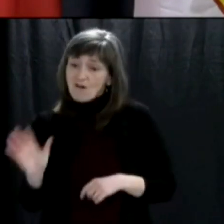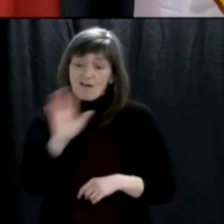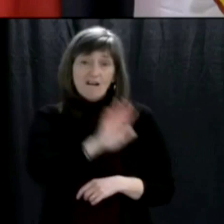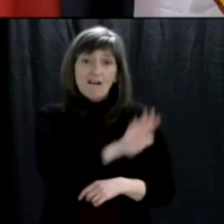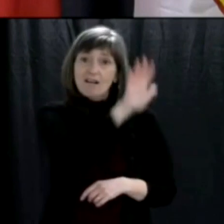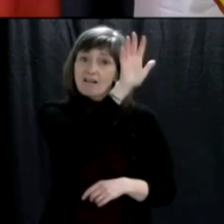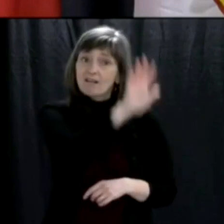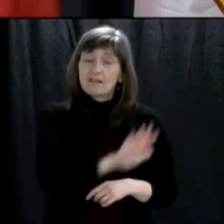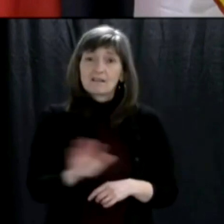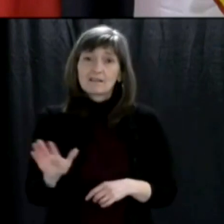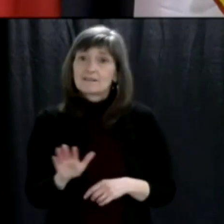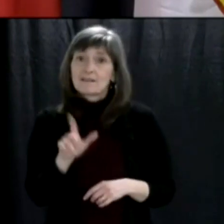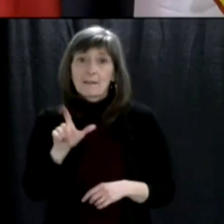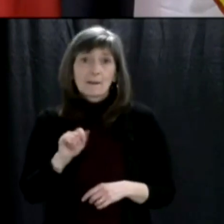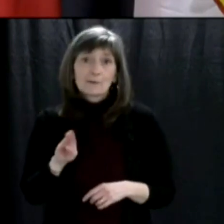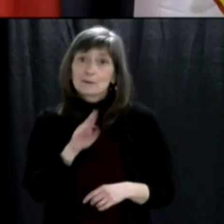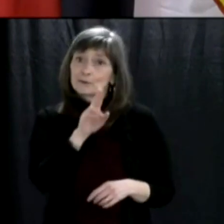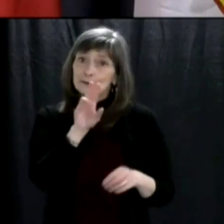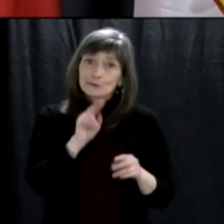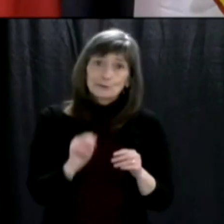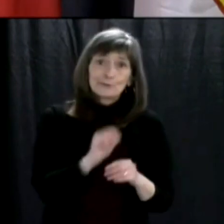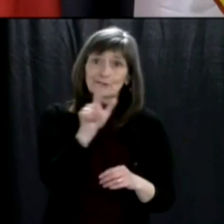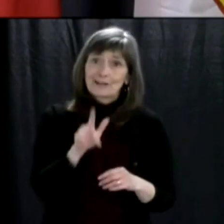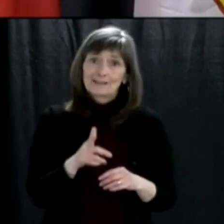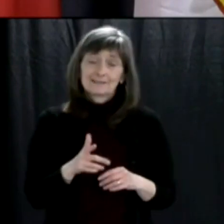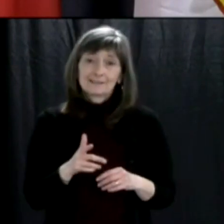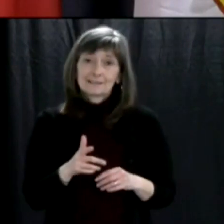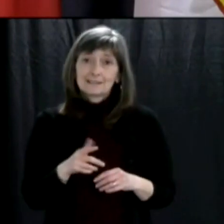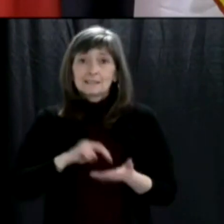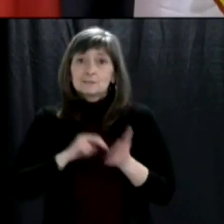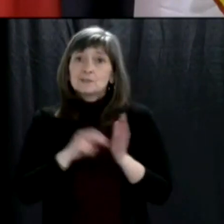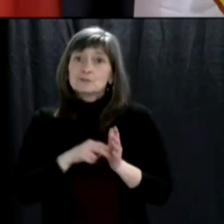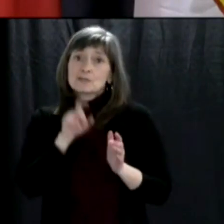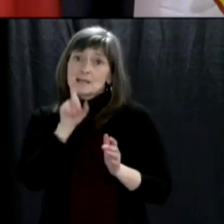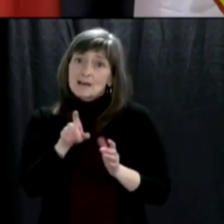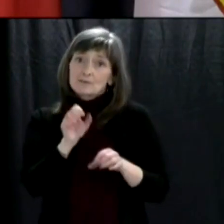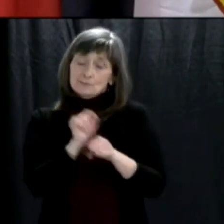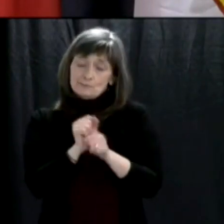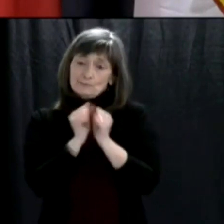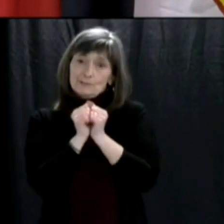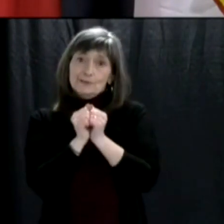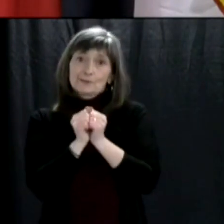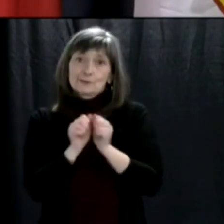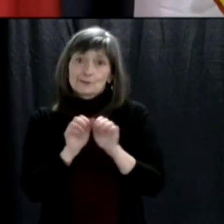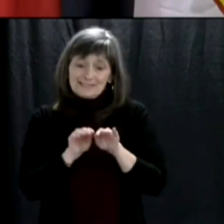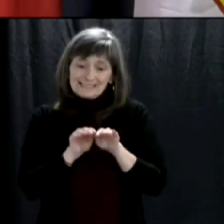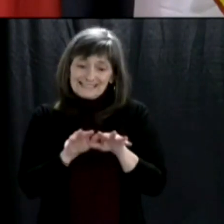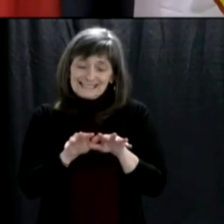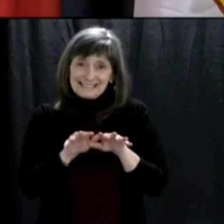must do everything that we can as a community by working together to stop the spread of COVID-19 through Newfoundland and Labrador.